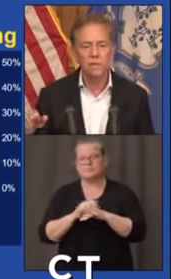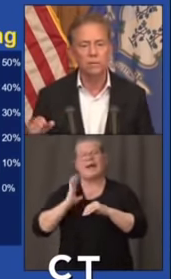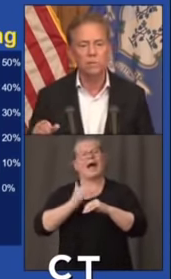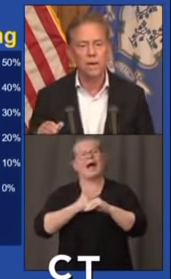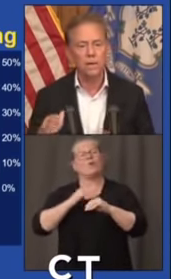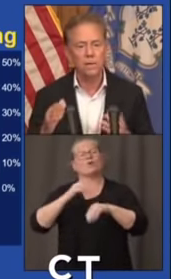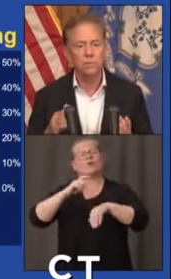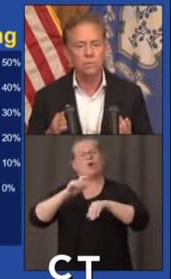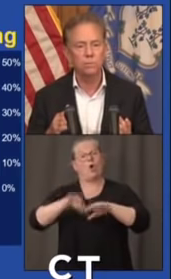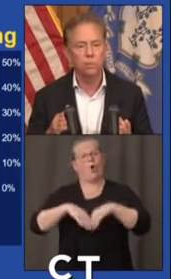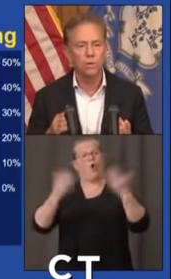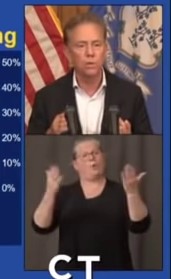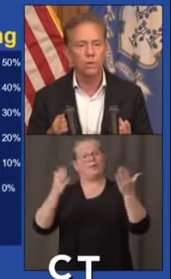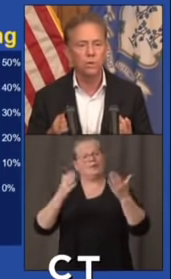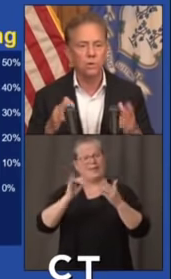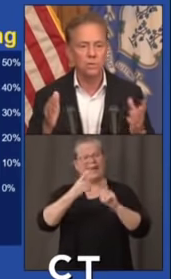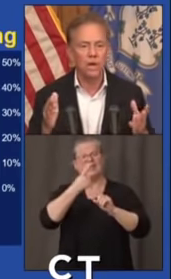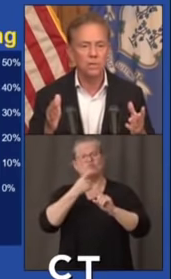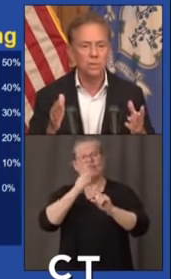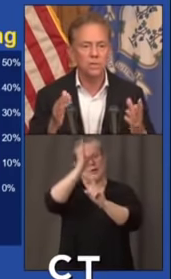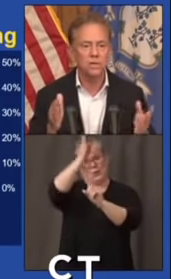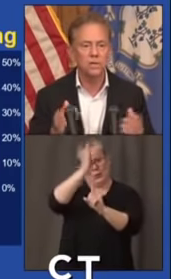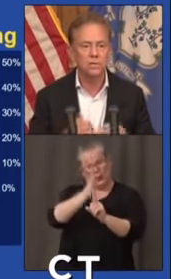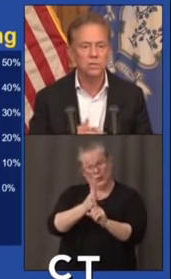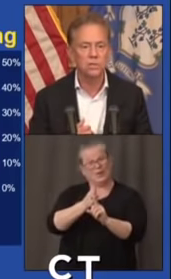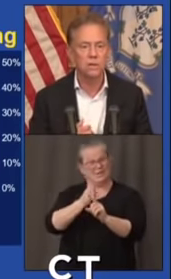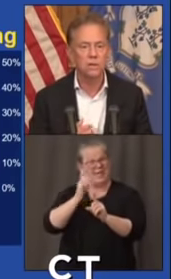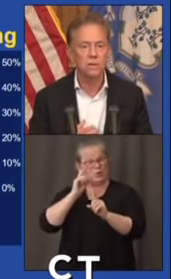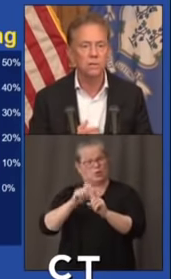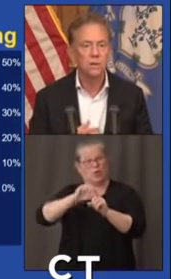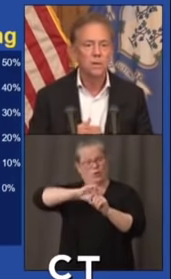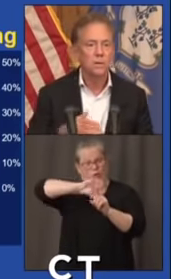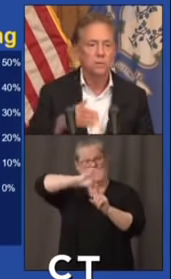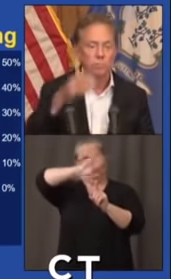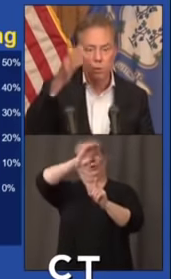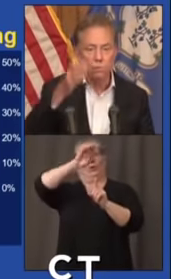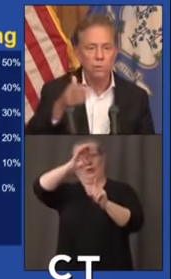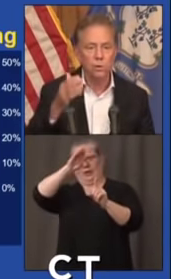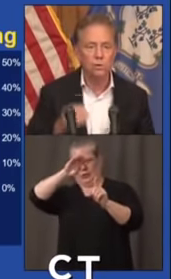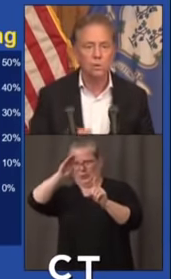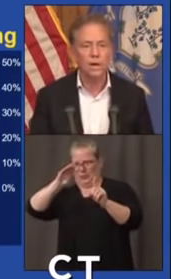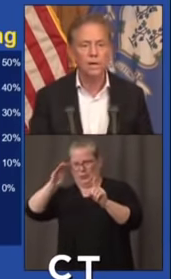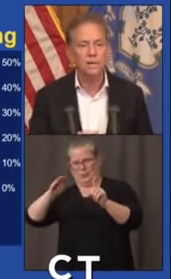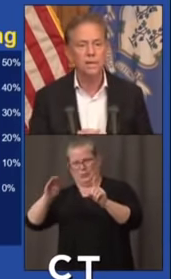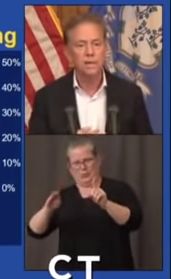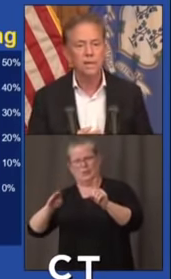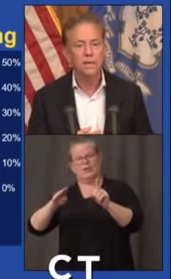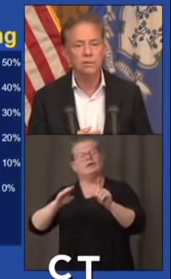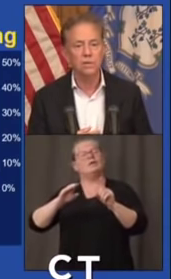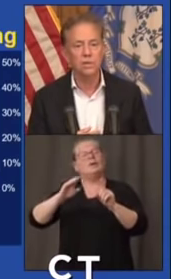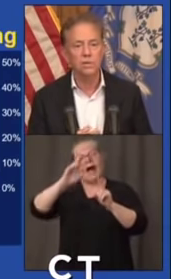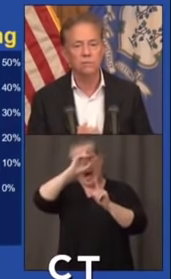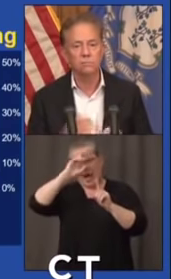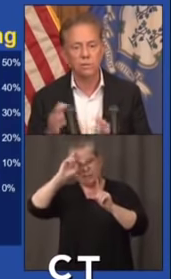down dramatically. What's important to note is hospitalizations, that the blue vertical line